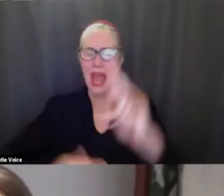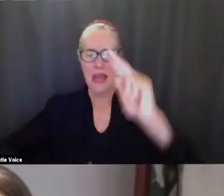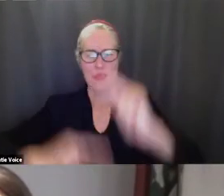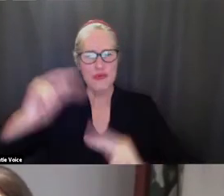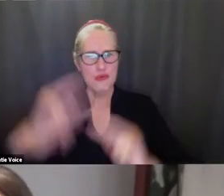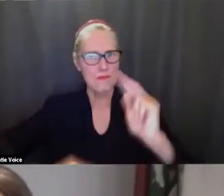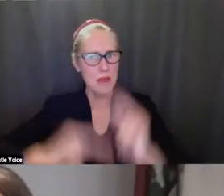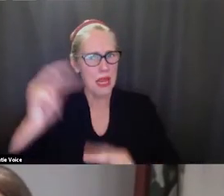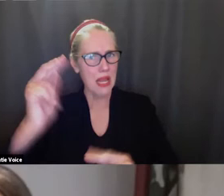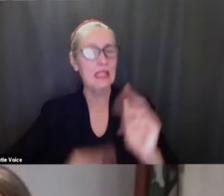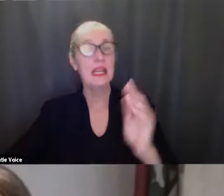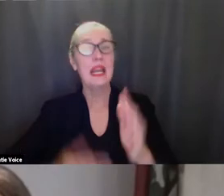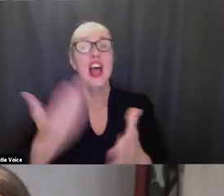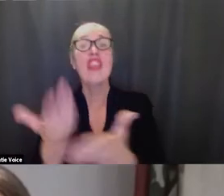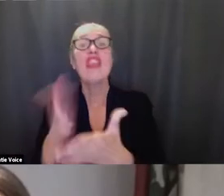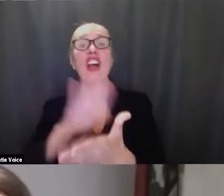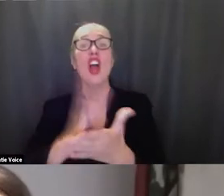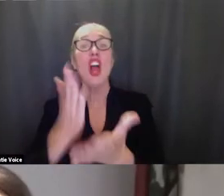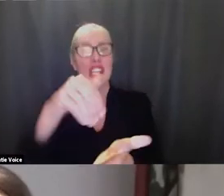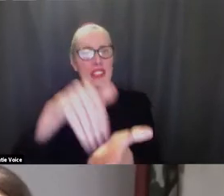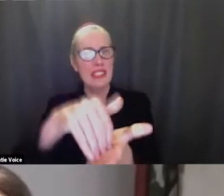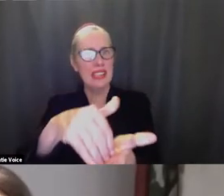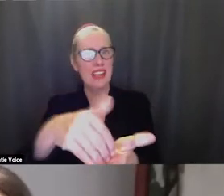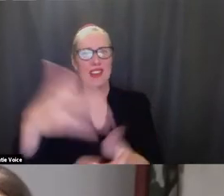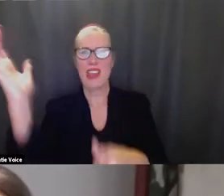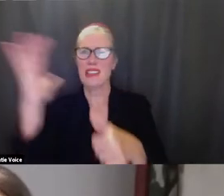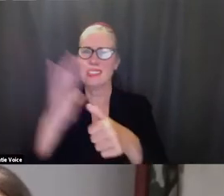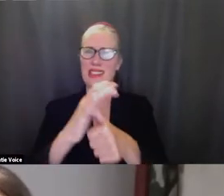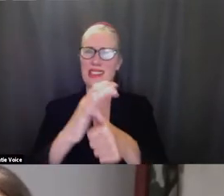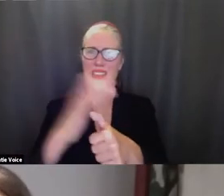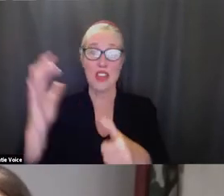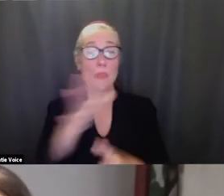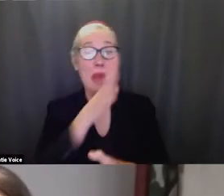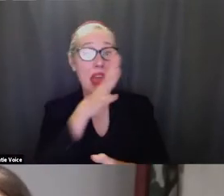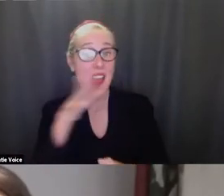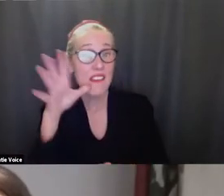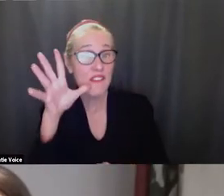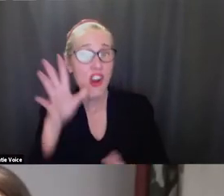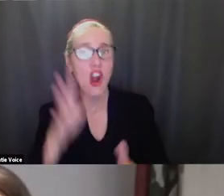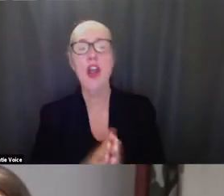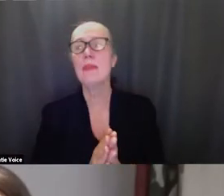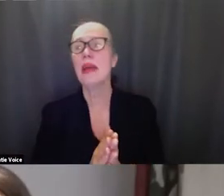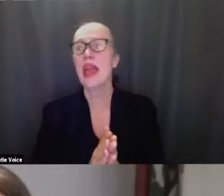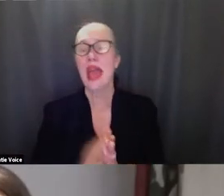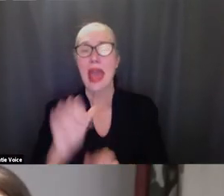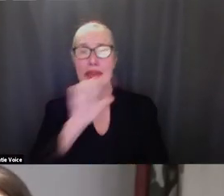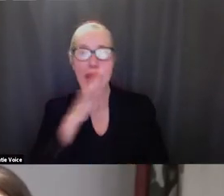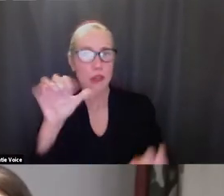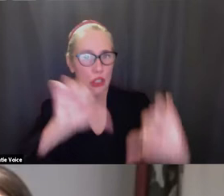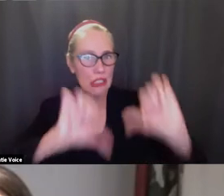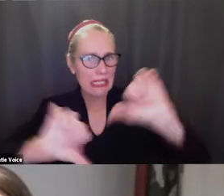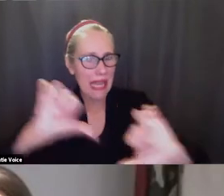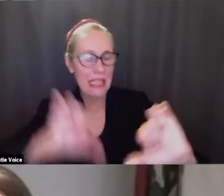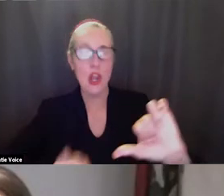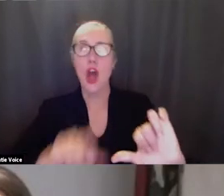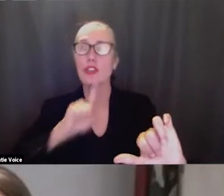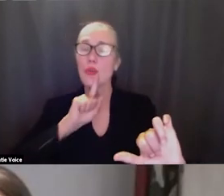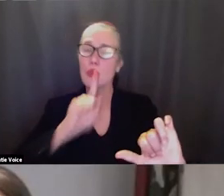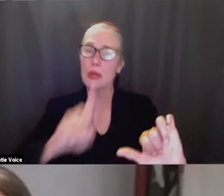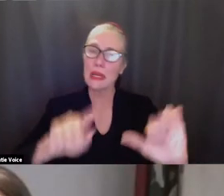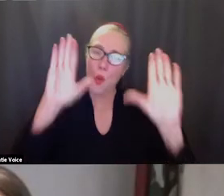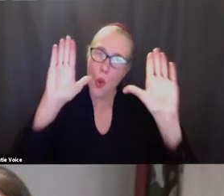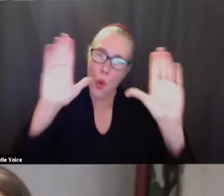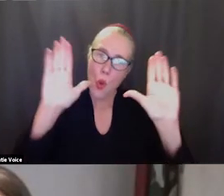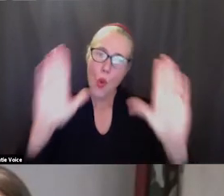the culinary center there is state of the art and the farm and agricultural sciences areas were also stunning it was truly